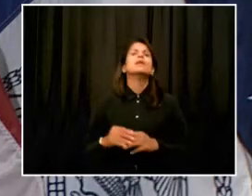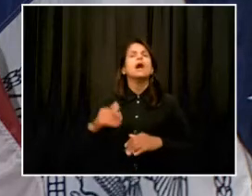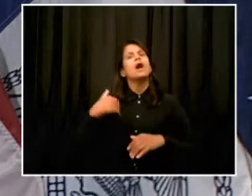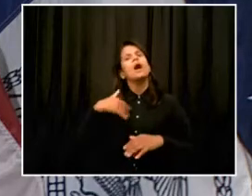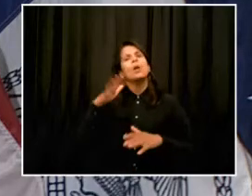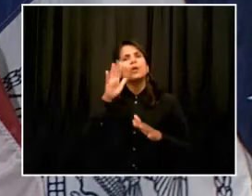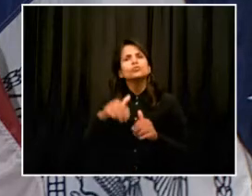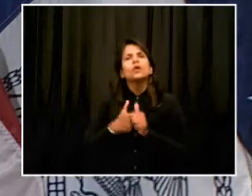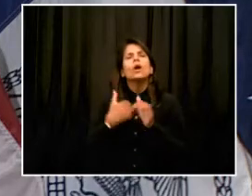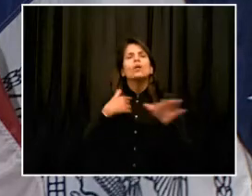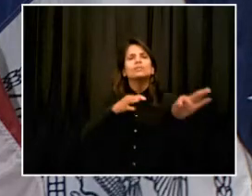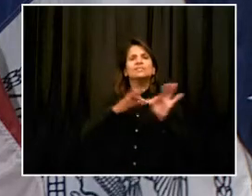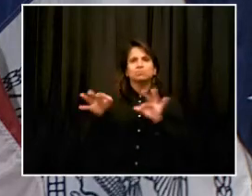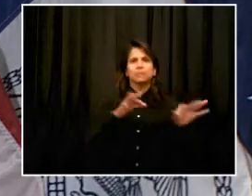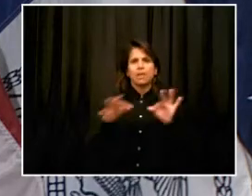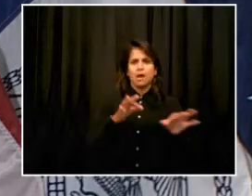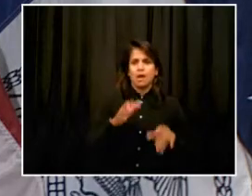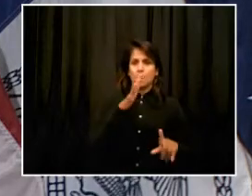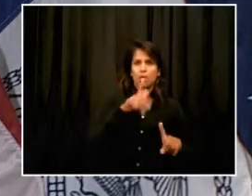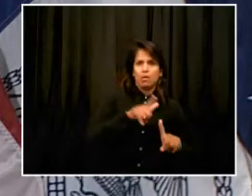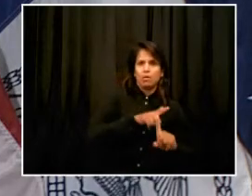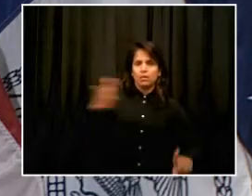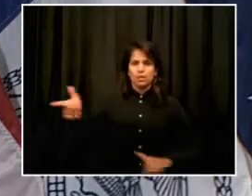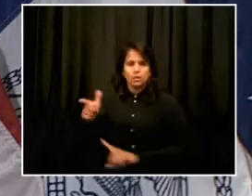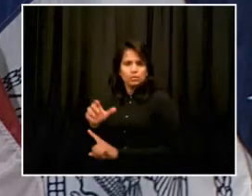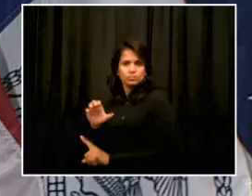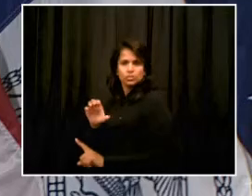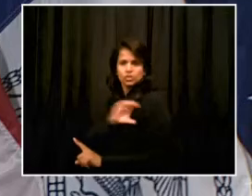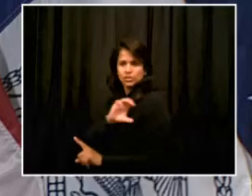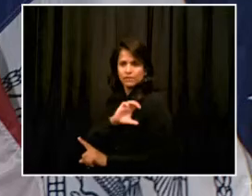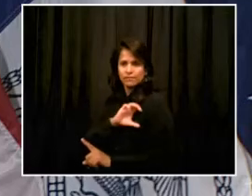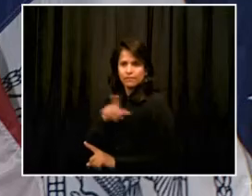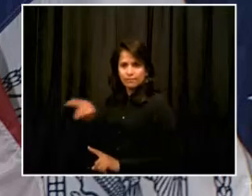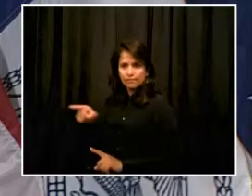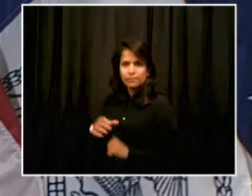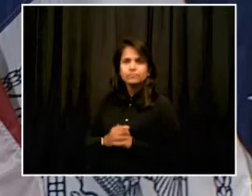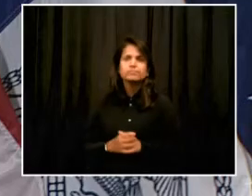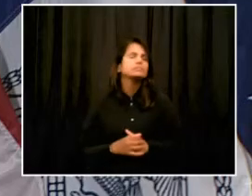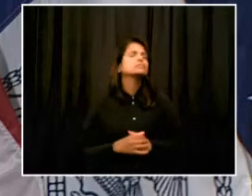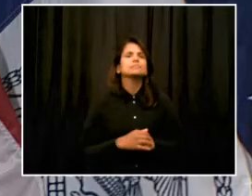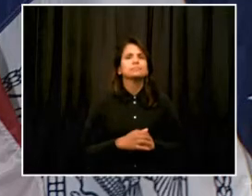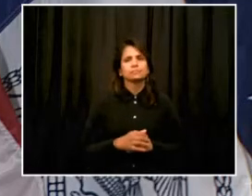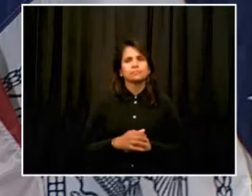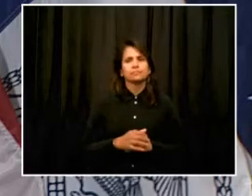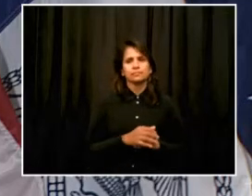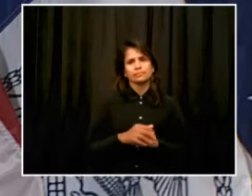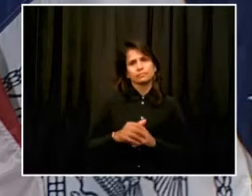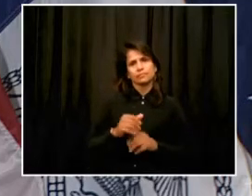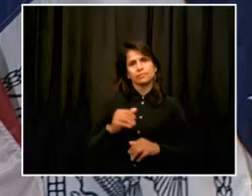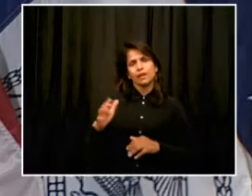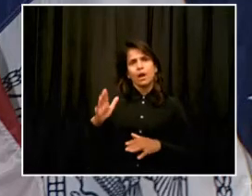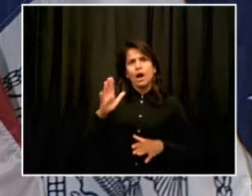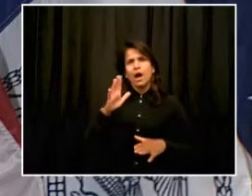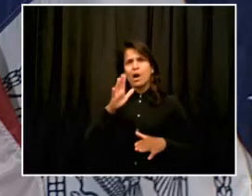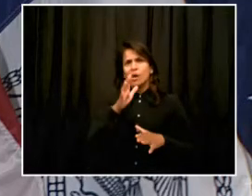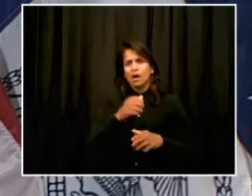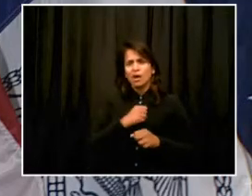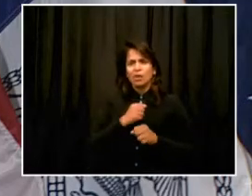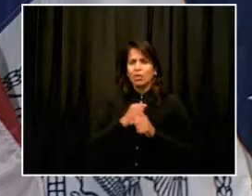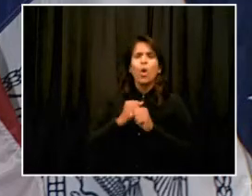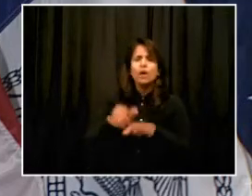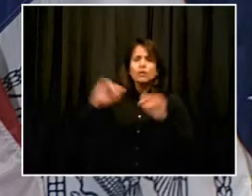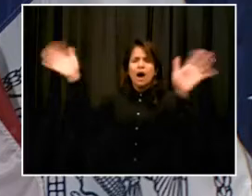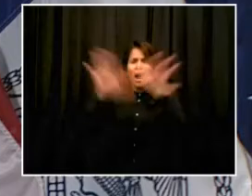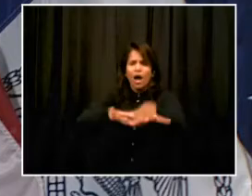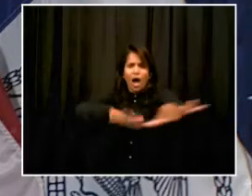agencies, with DOT and others about how to position this. We certainly do not want to back up traffic in a major way, and we are definitely talking about moving around